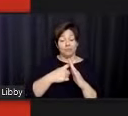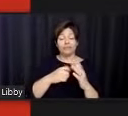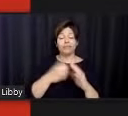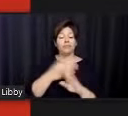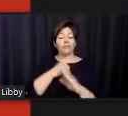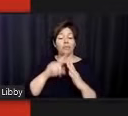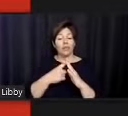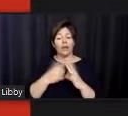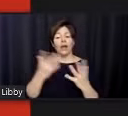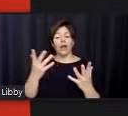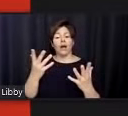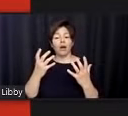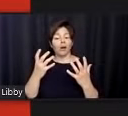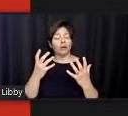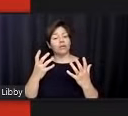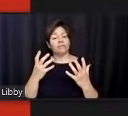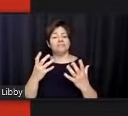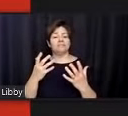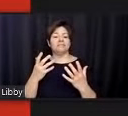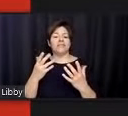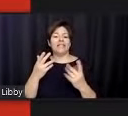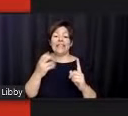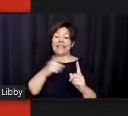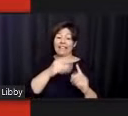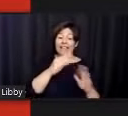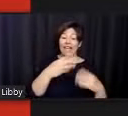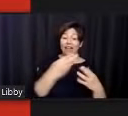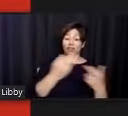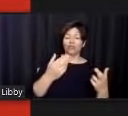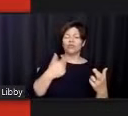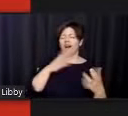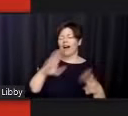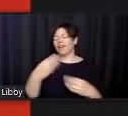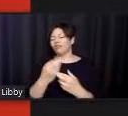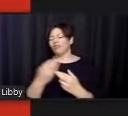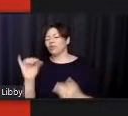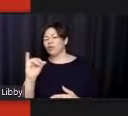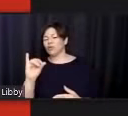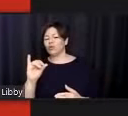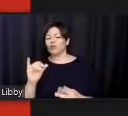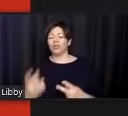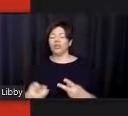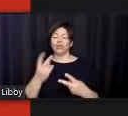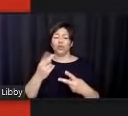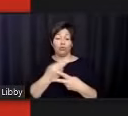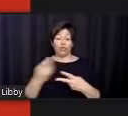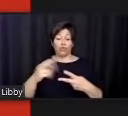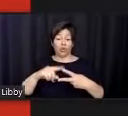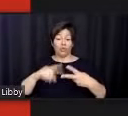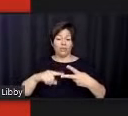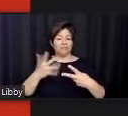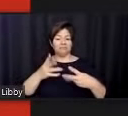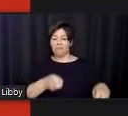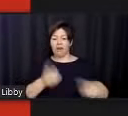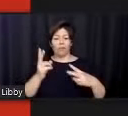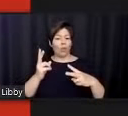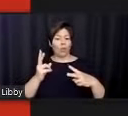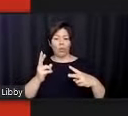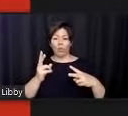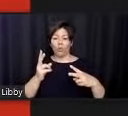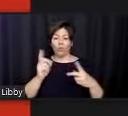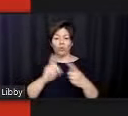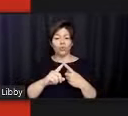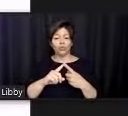before I begin, since he gave you resources, I'm going to give you some resources. And these two resources have been uploaded, to my understanding, to the